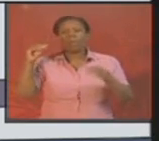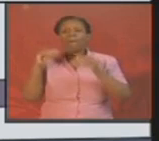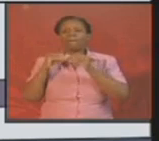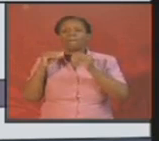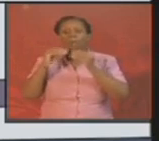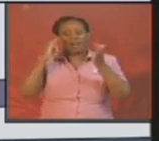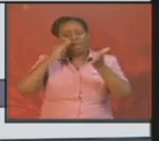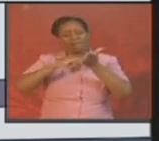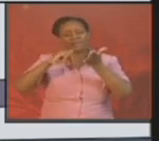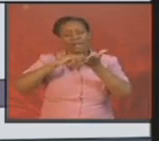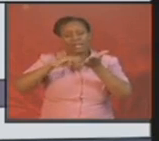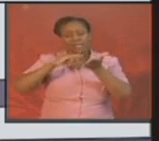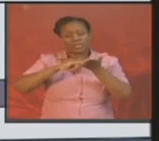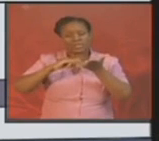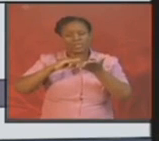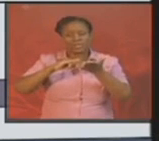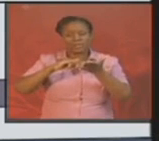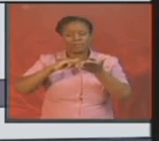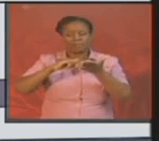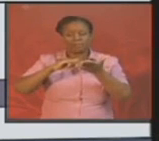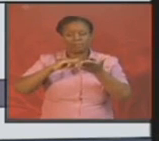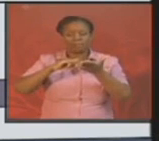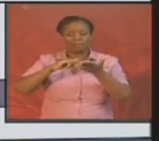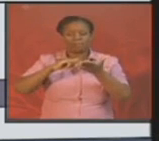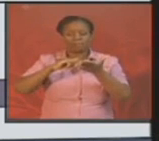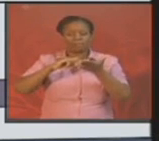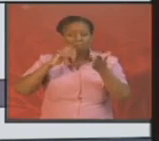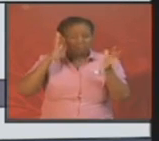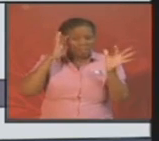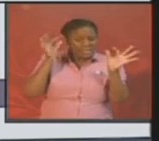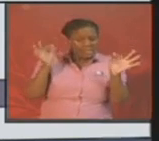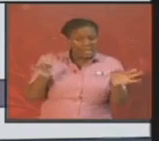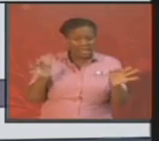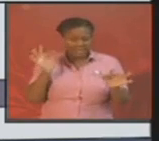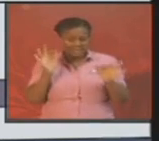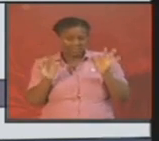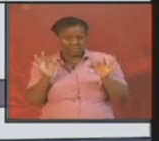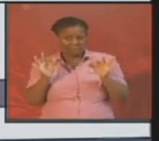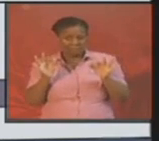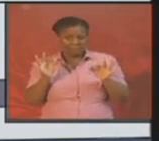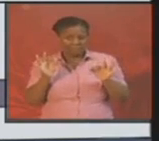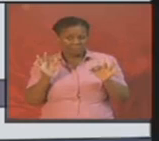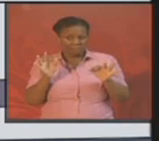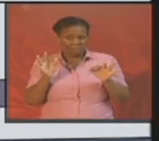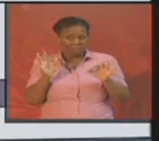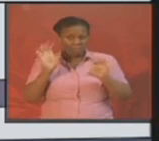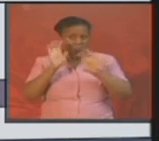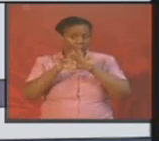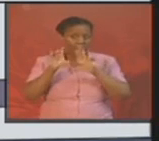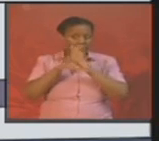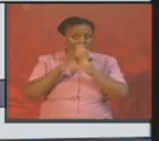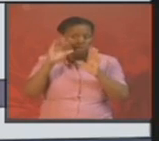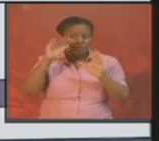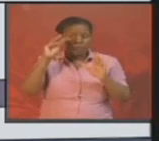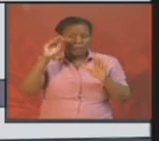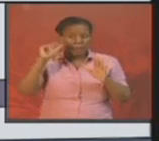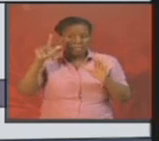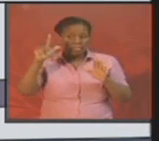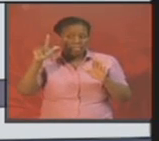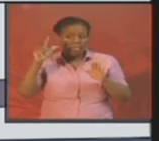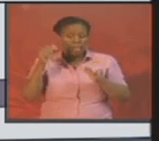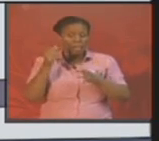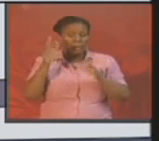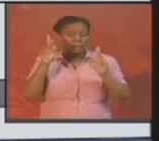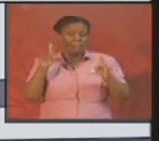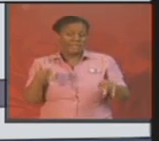to determine whether there was any criminal intent and what action can be taken by the state against those